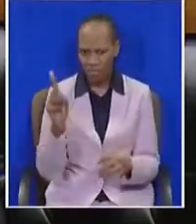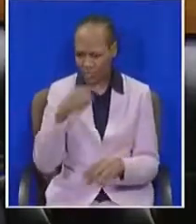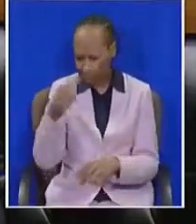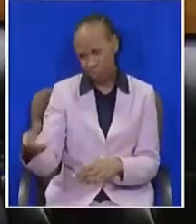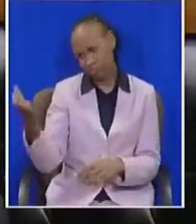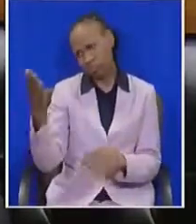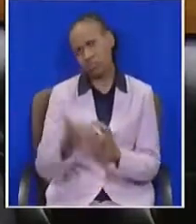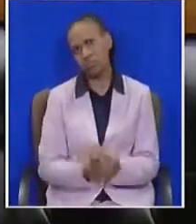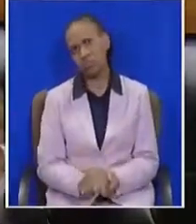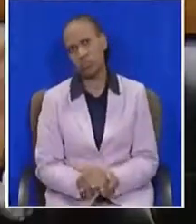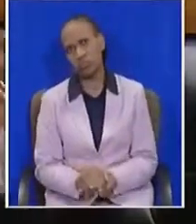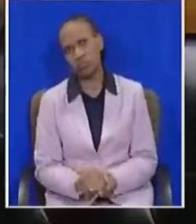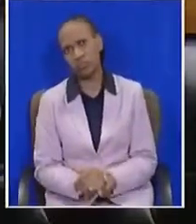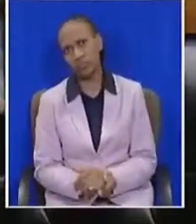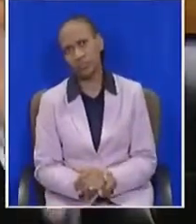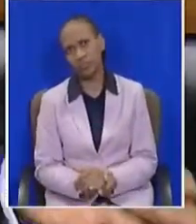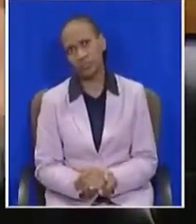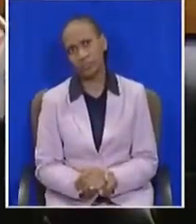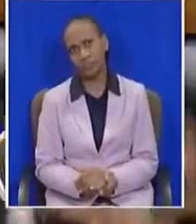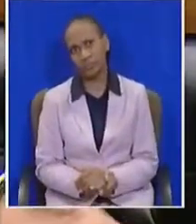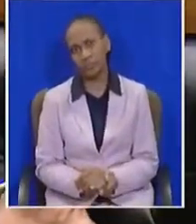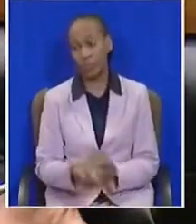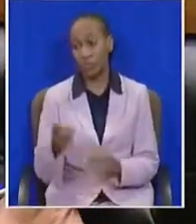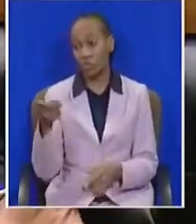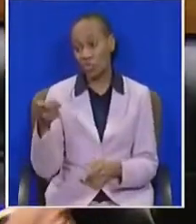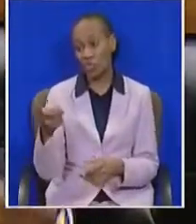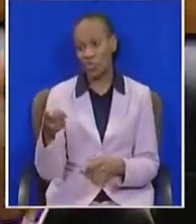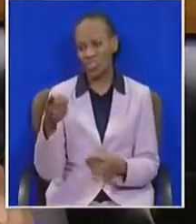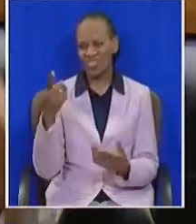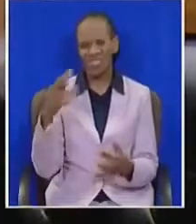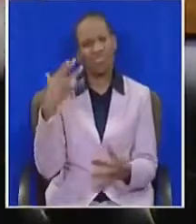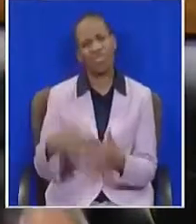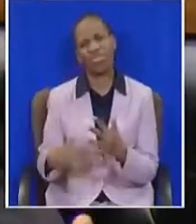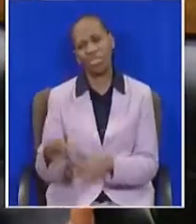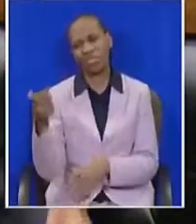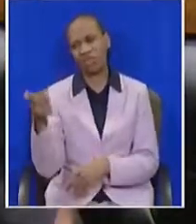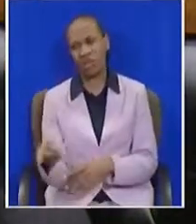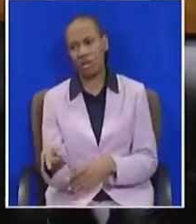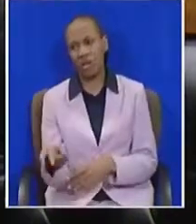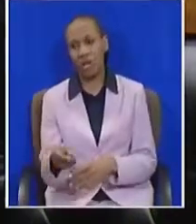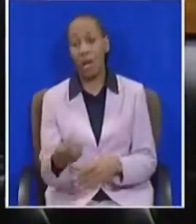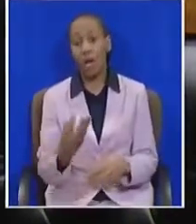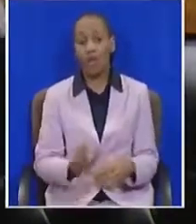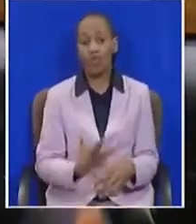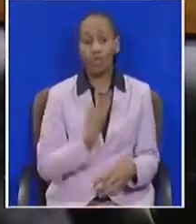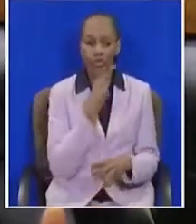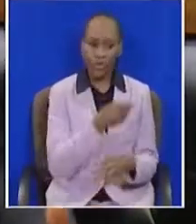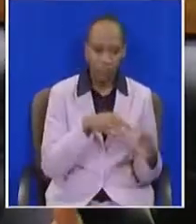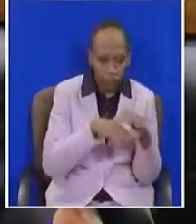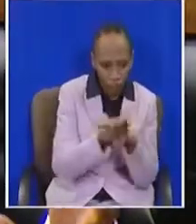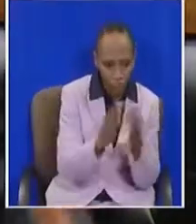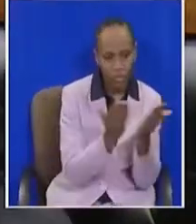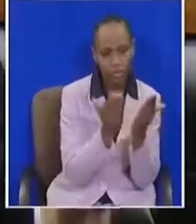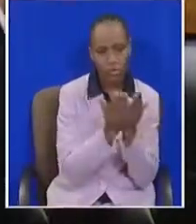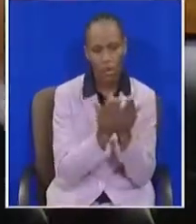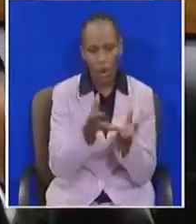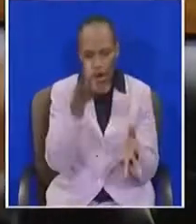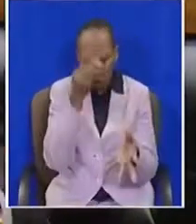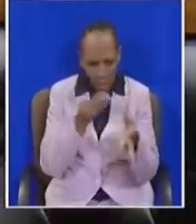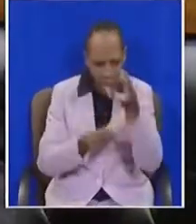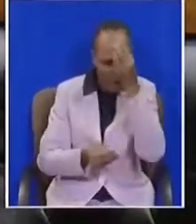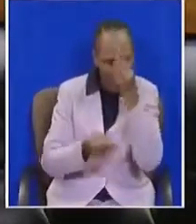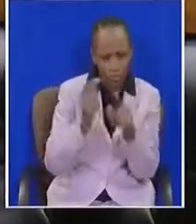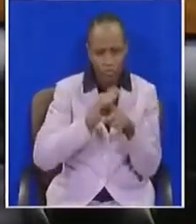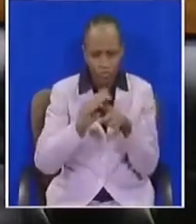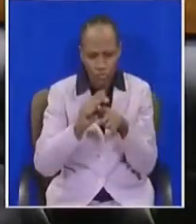correct. You are just being funny to a young man who has gone to school, capacitated himself.